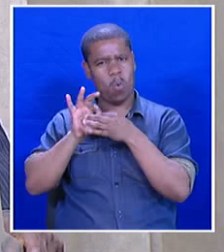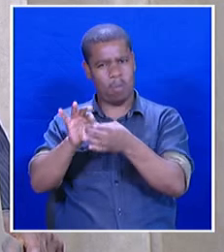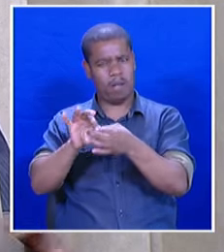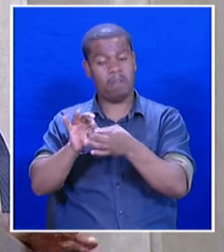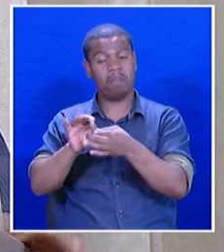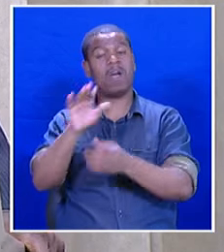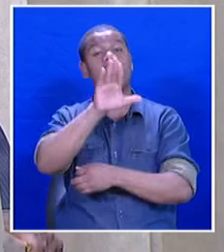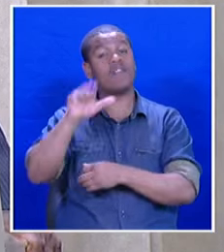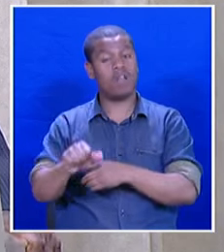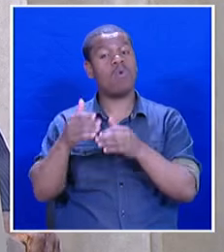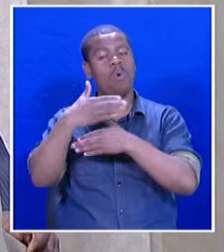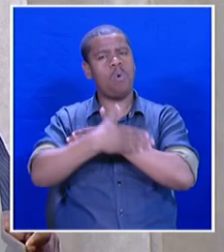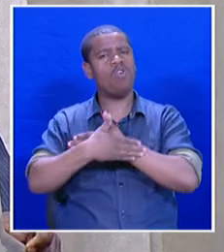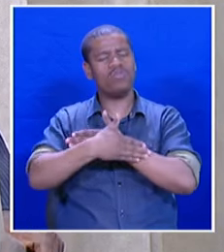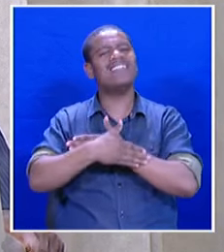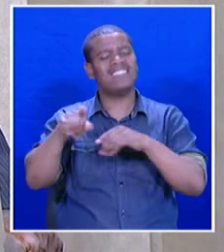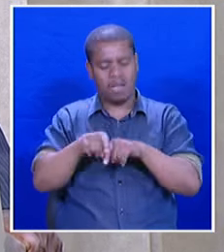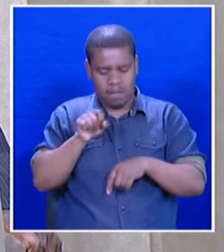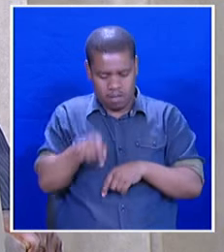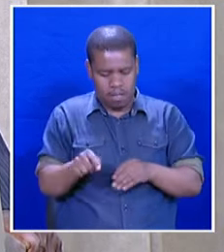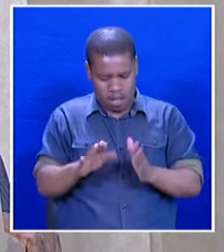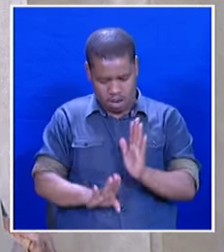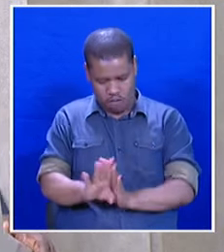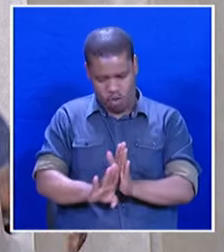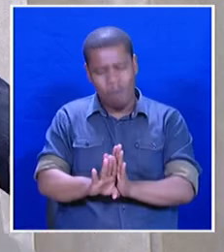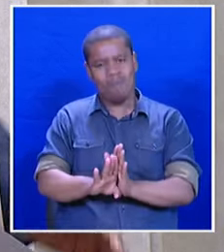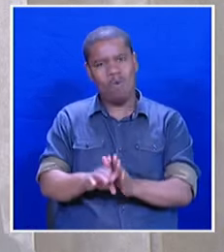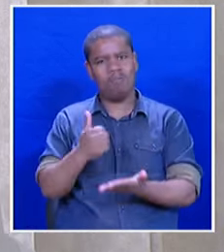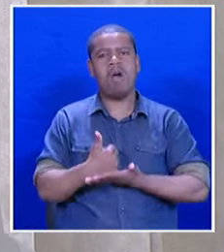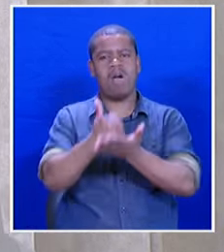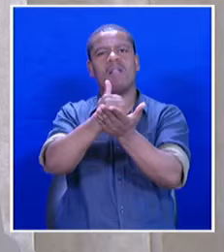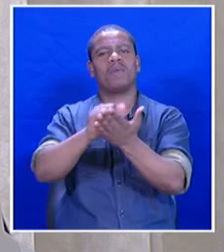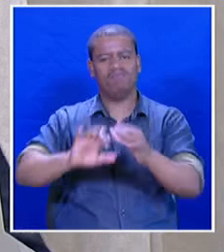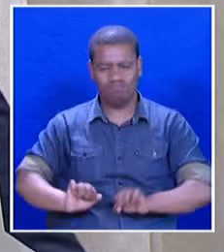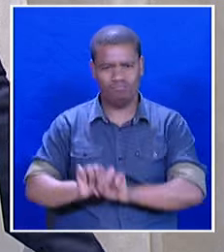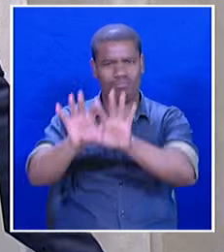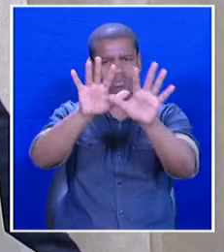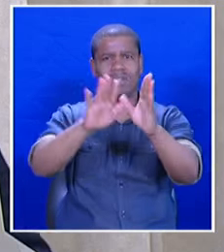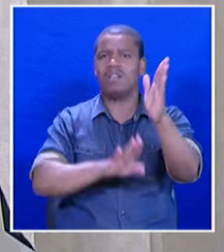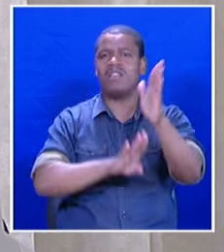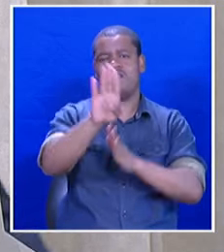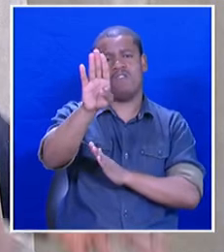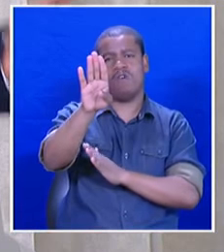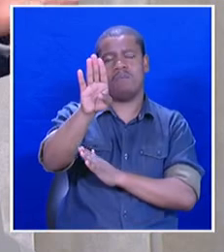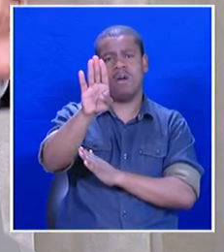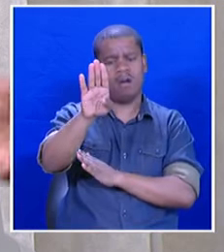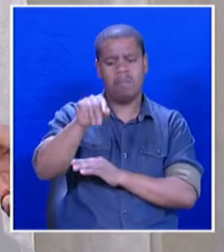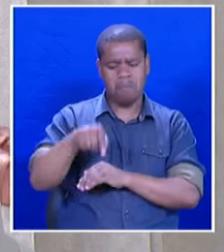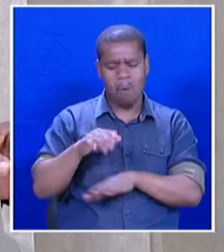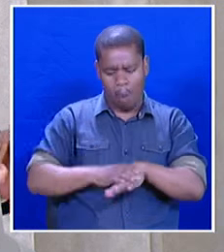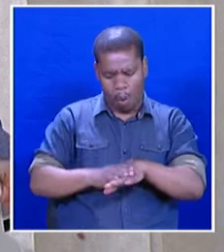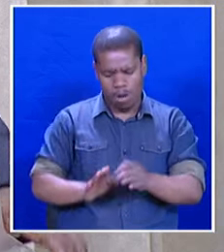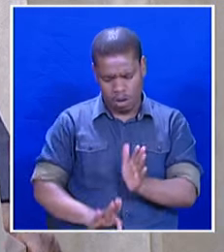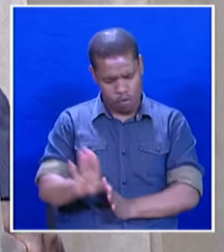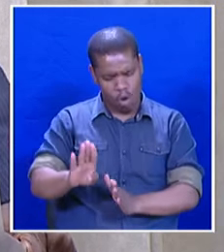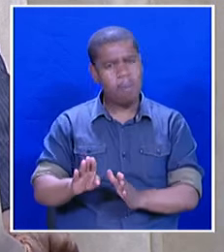develop ourselves. And we do not want to see ourselves developing without moving along and